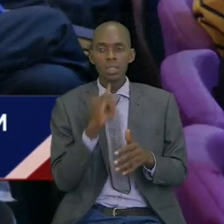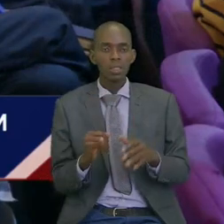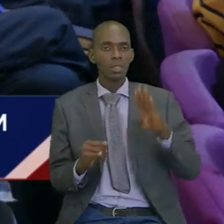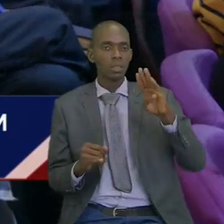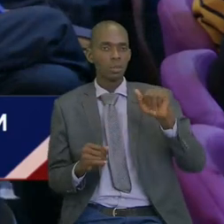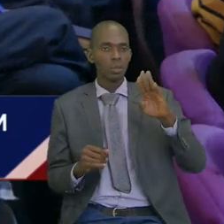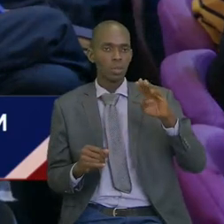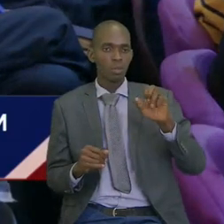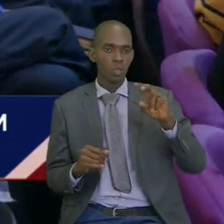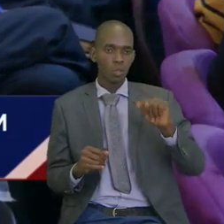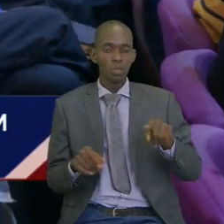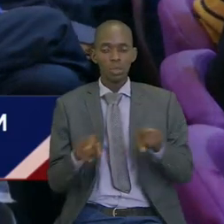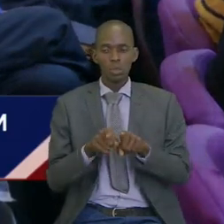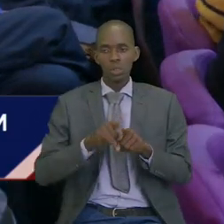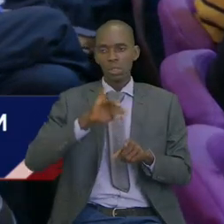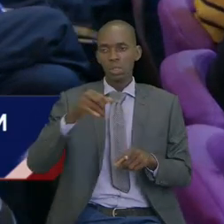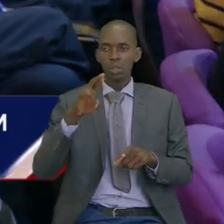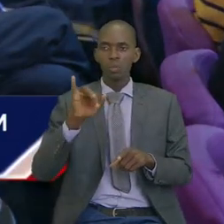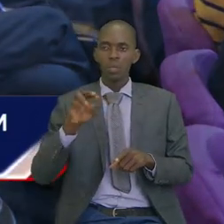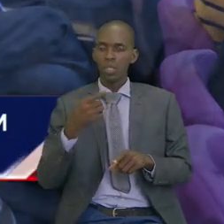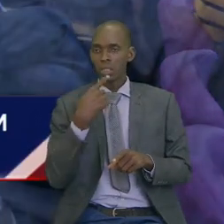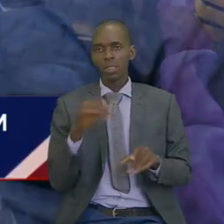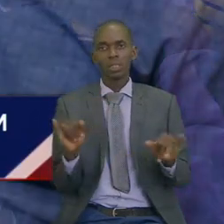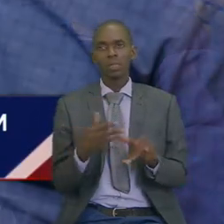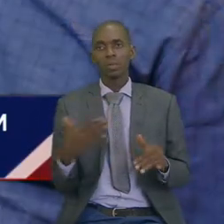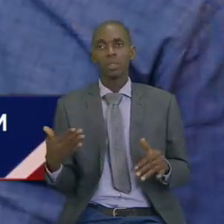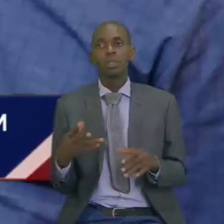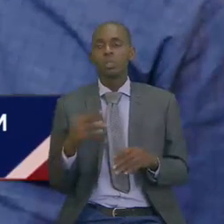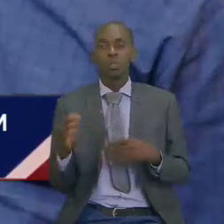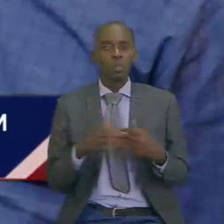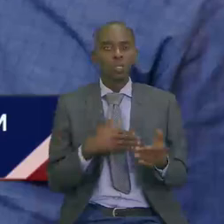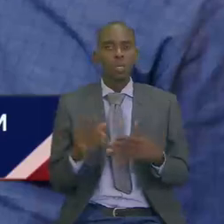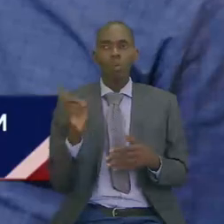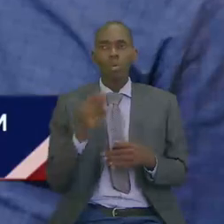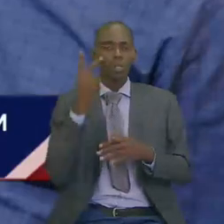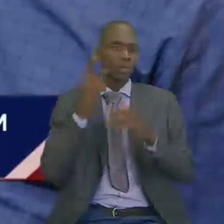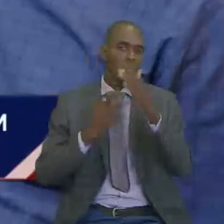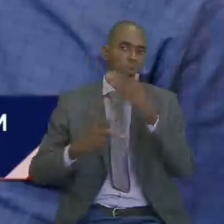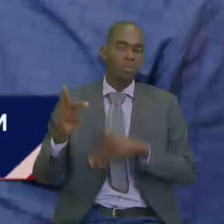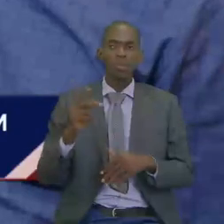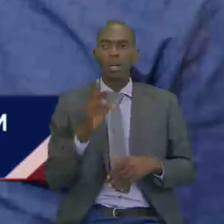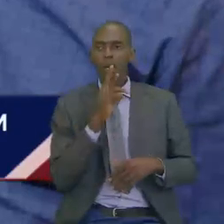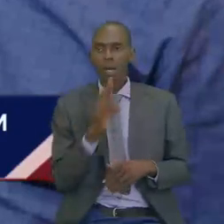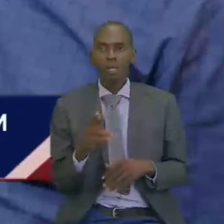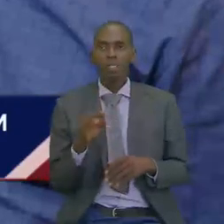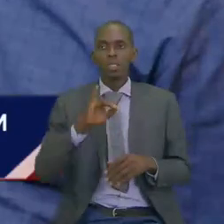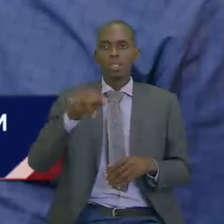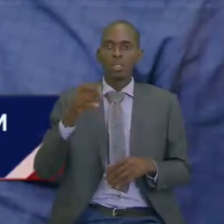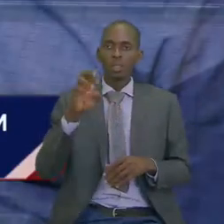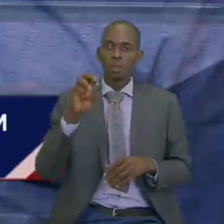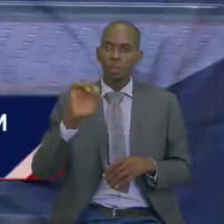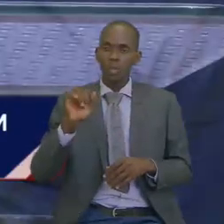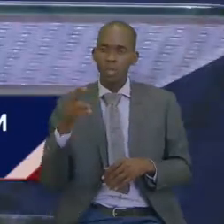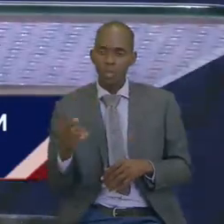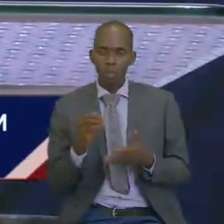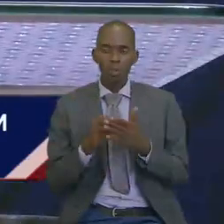same thing. No matter where the prophets are, Isaiah in his own time, Jeremiah in his own time, Daniel in